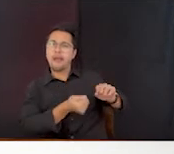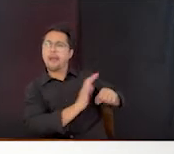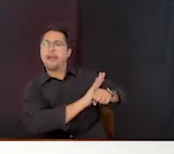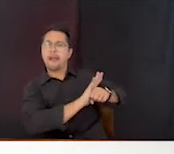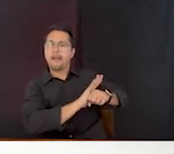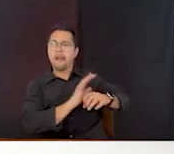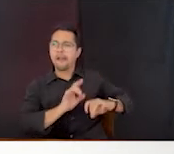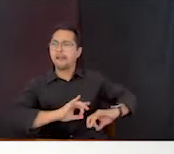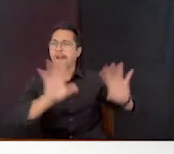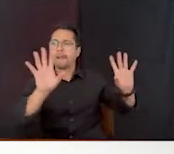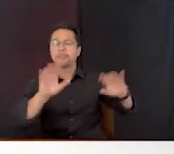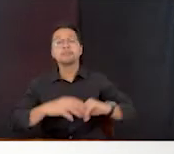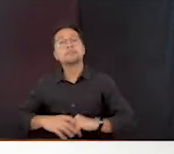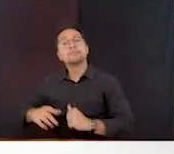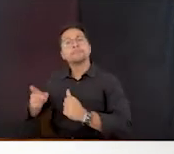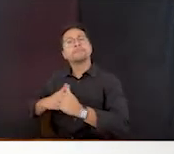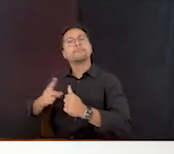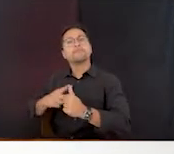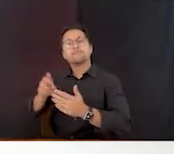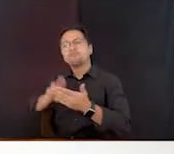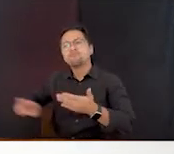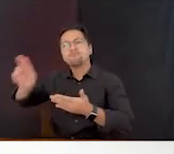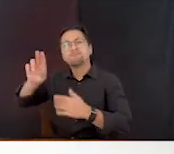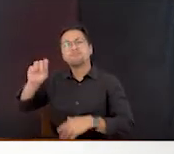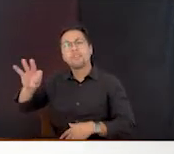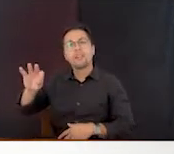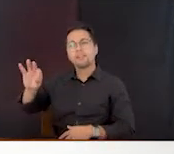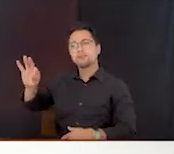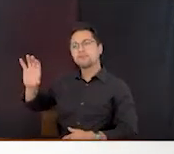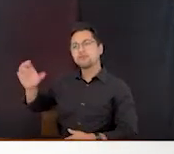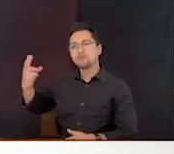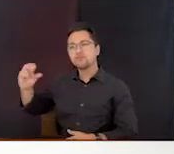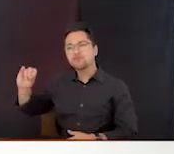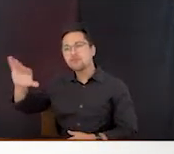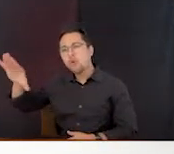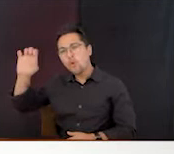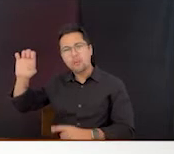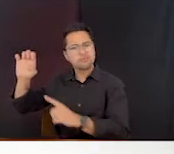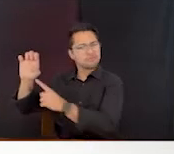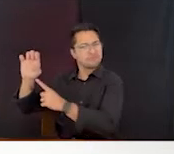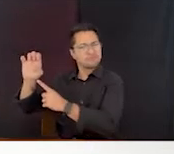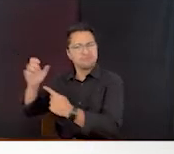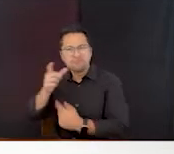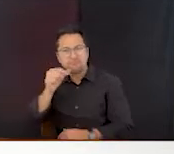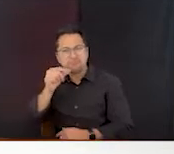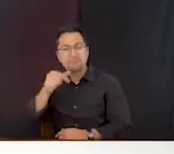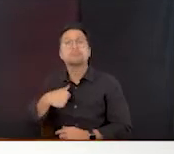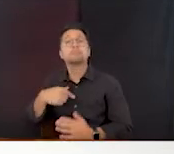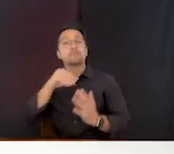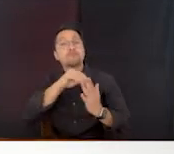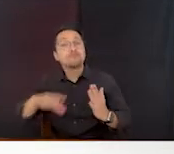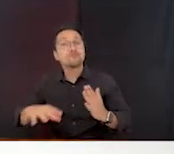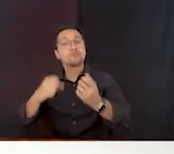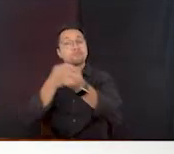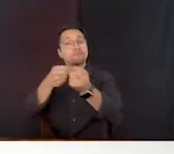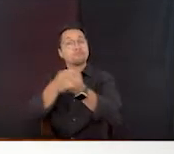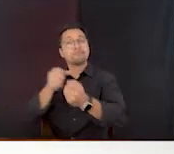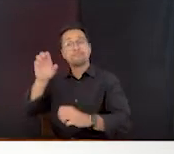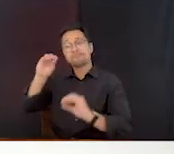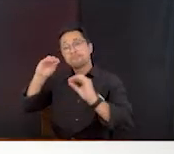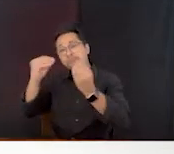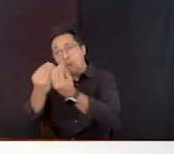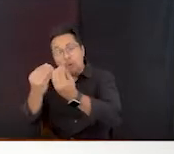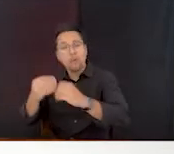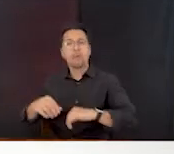And uniquely, many of us have learned to thrive and achieve our goals and our objectives despite